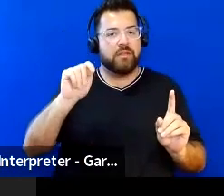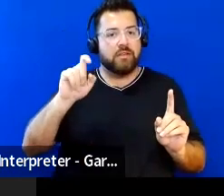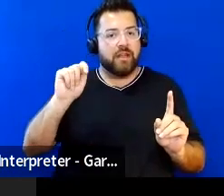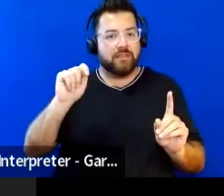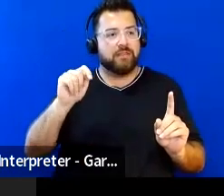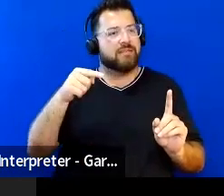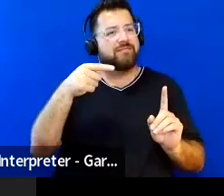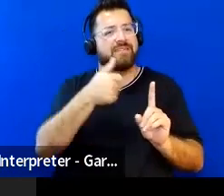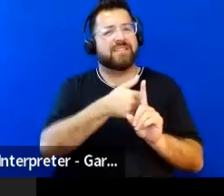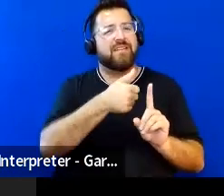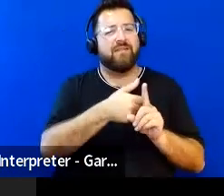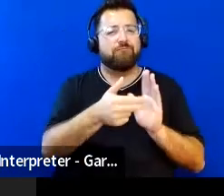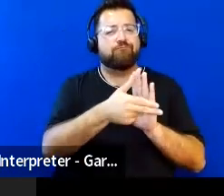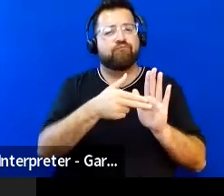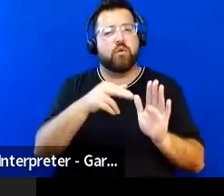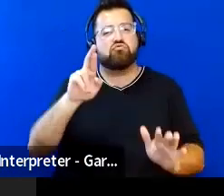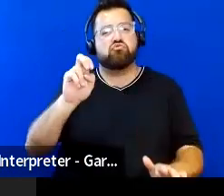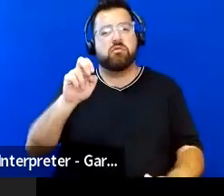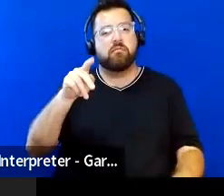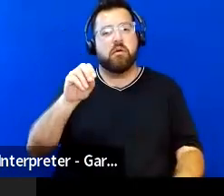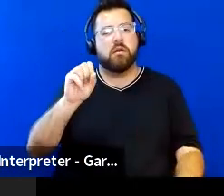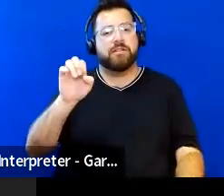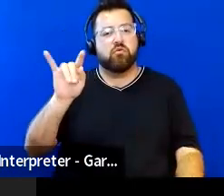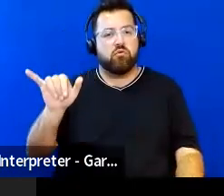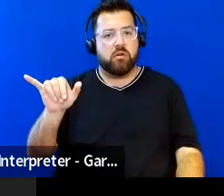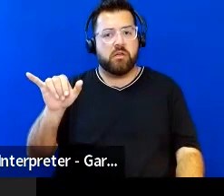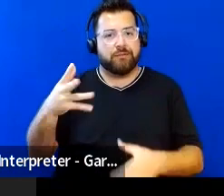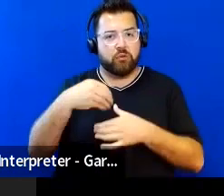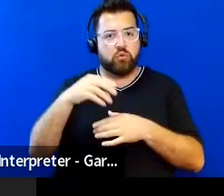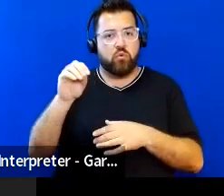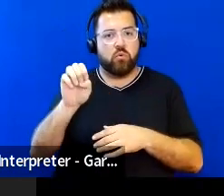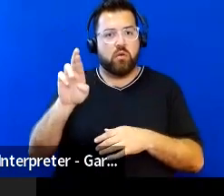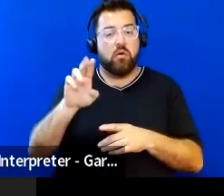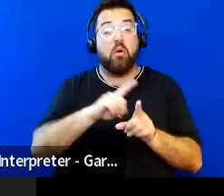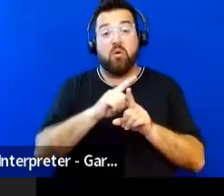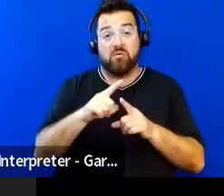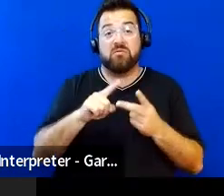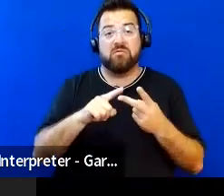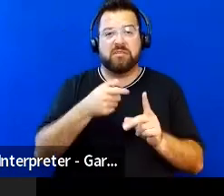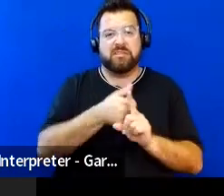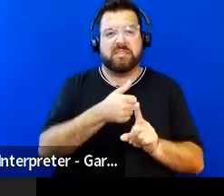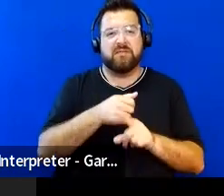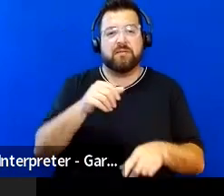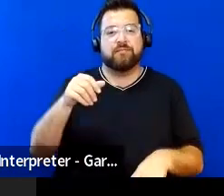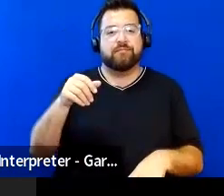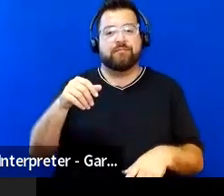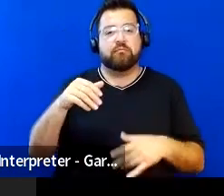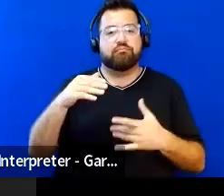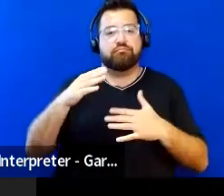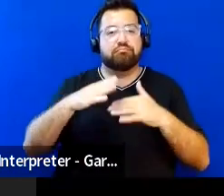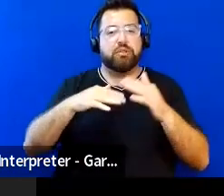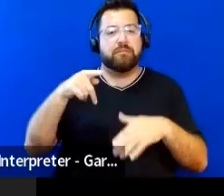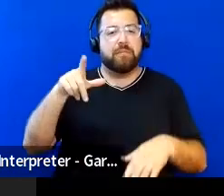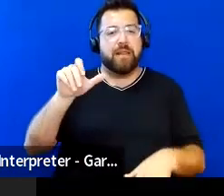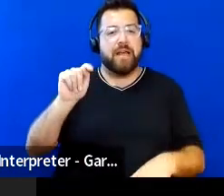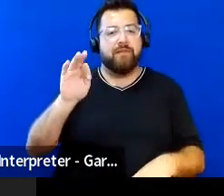it's a repository of OER. It's also a building platform. It's very powerful. It has a lot